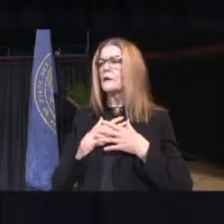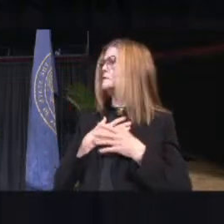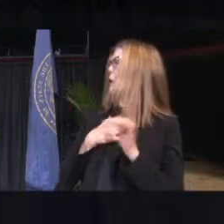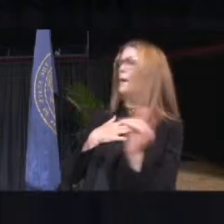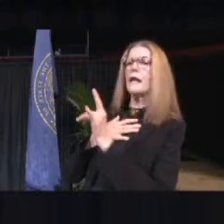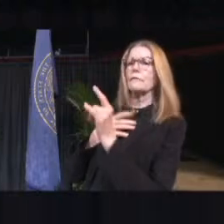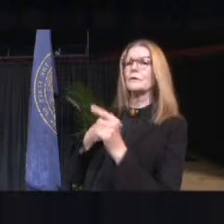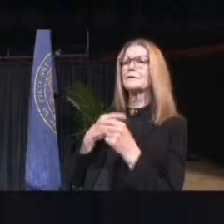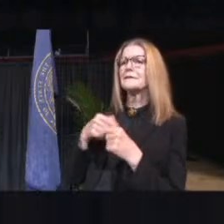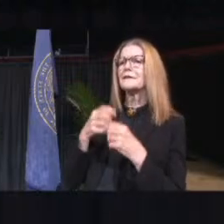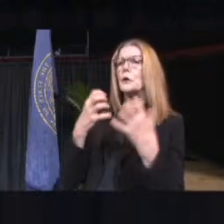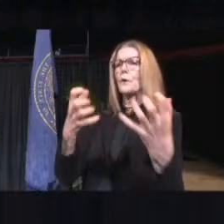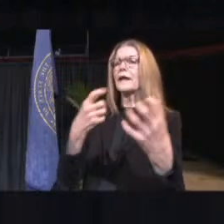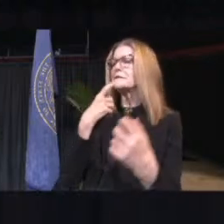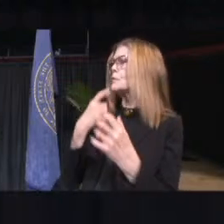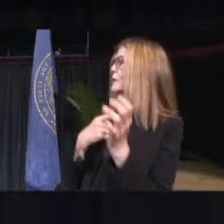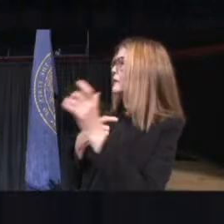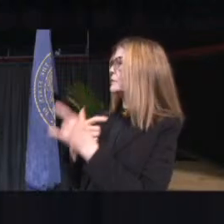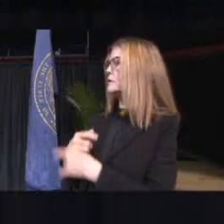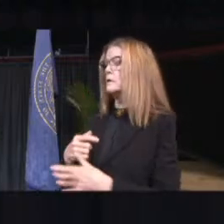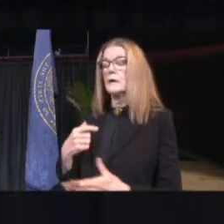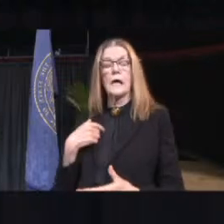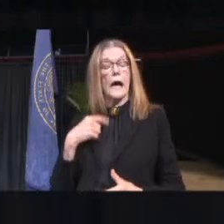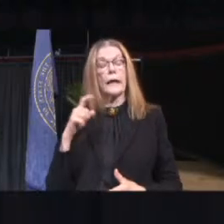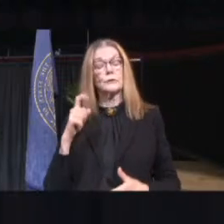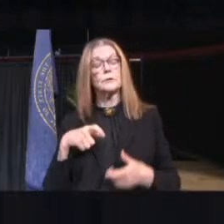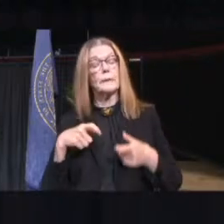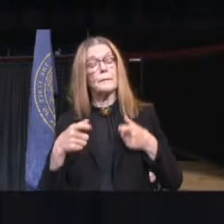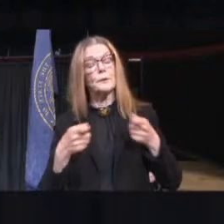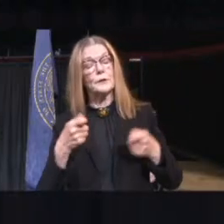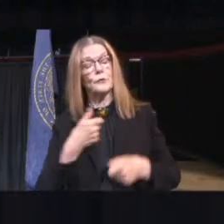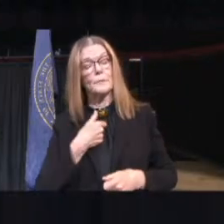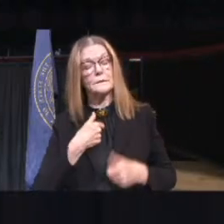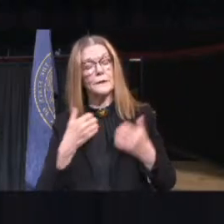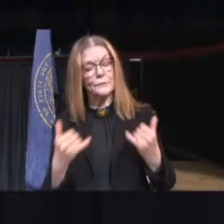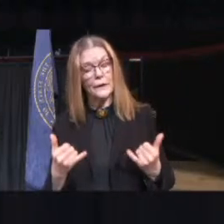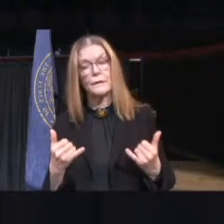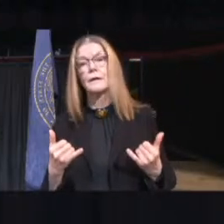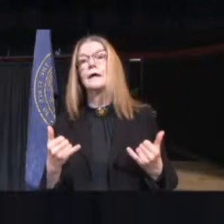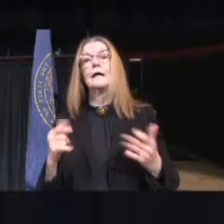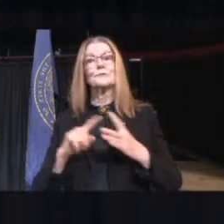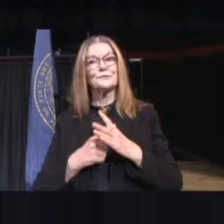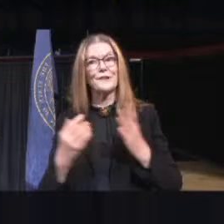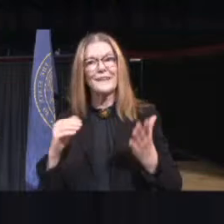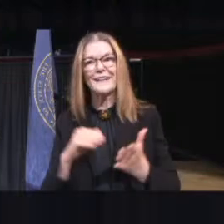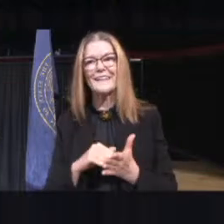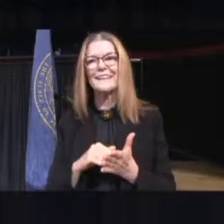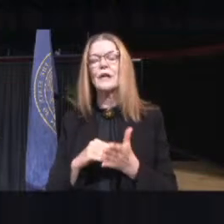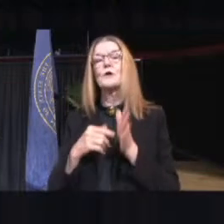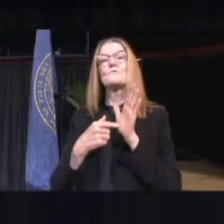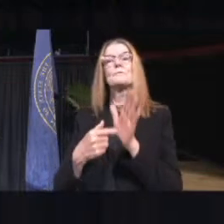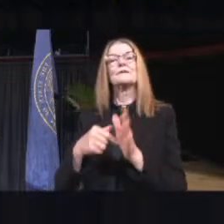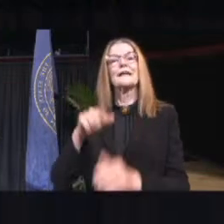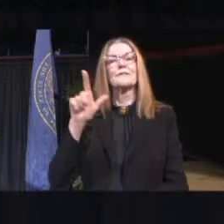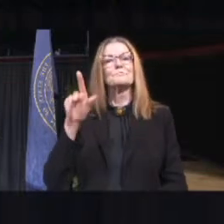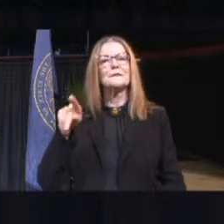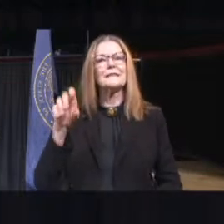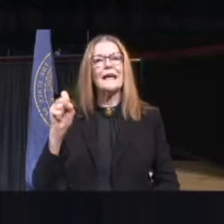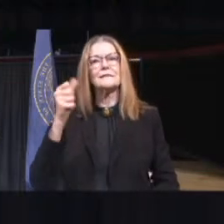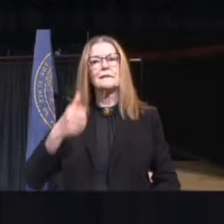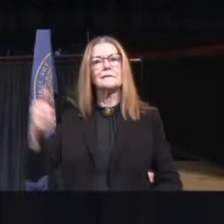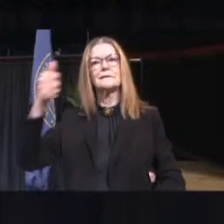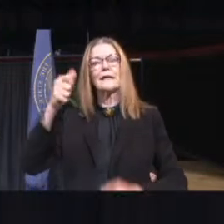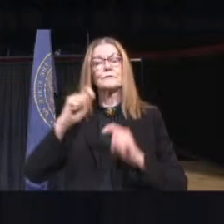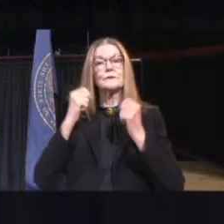thank you. It's my last one. You'd think I'd really have this under control now. Let's try this again. Representing the Lincoln Public Schools executive team